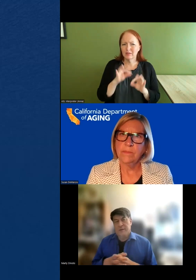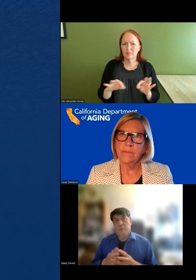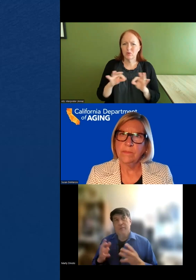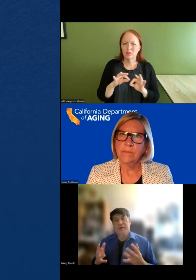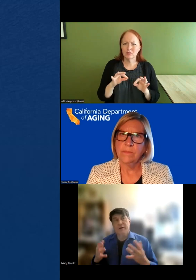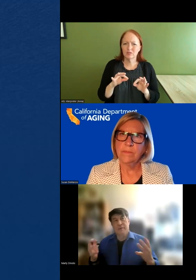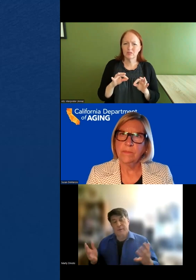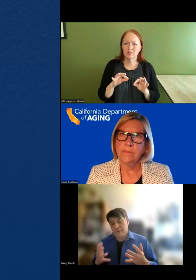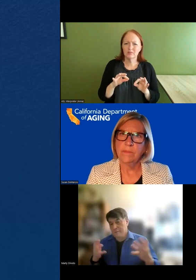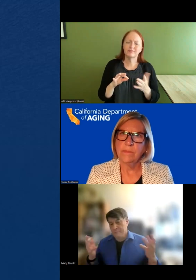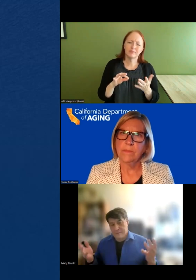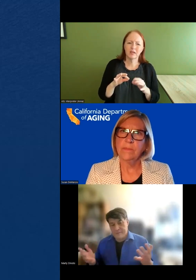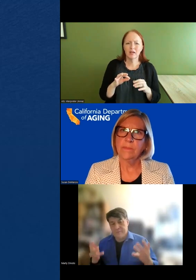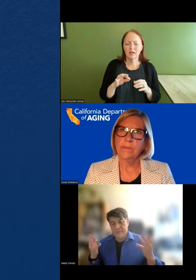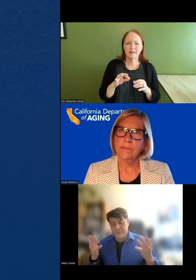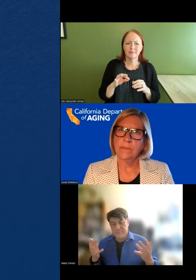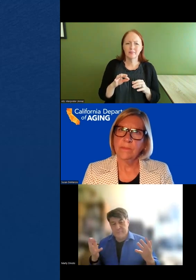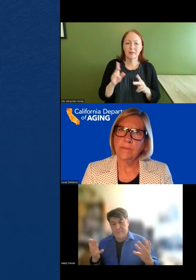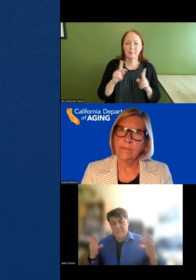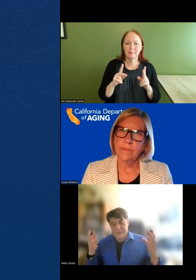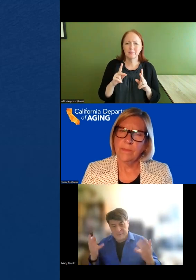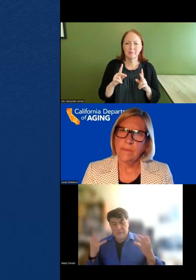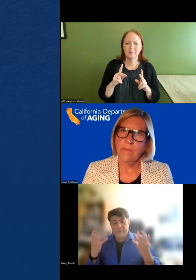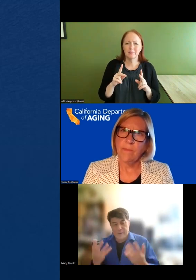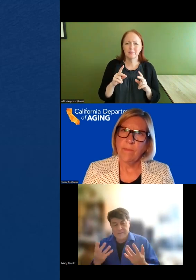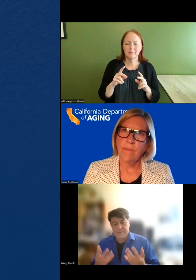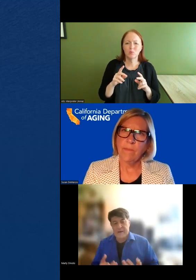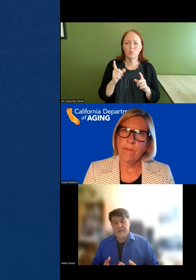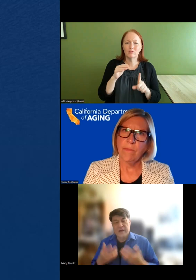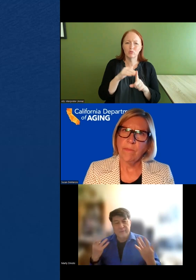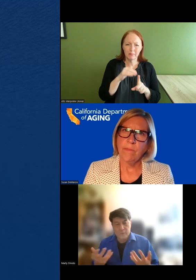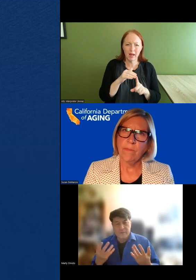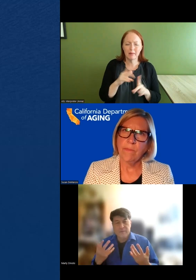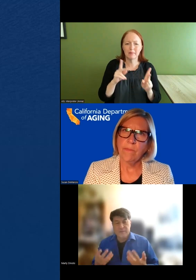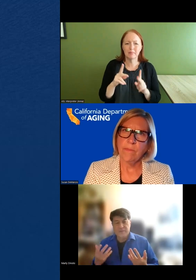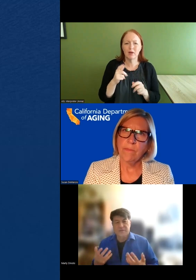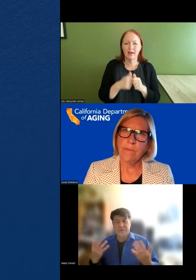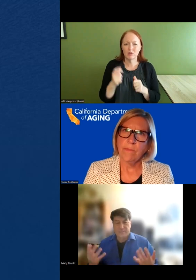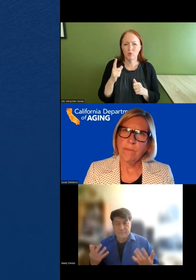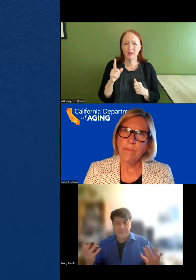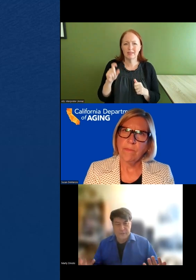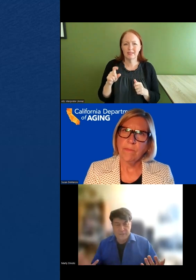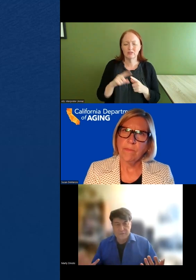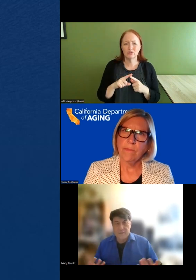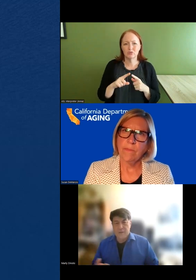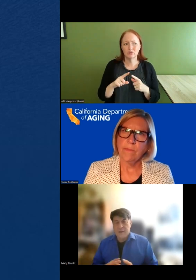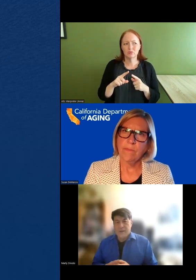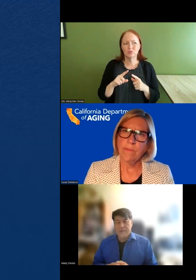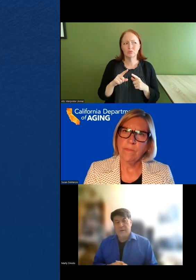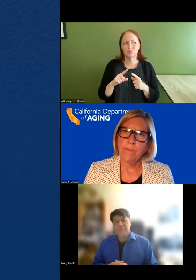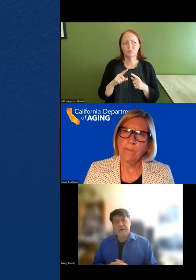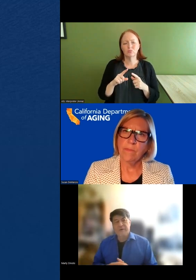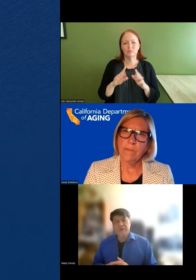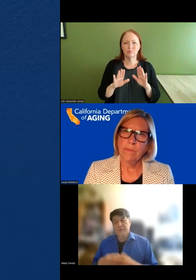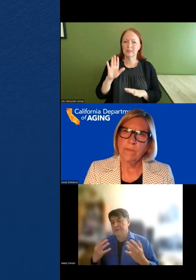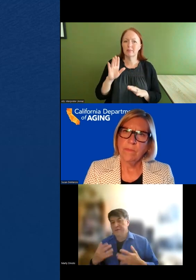understand, one thing that people need, I think we have to be reminded that everyone needs to step up and change. And